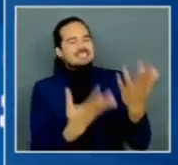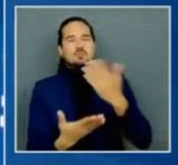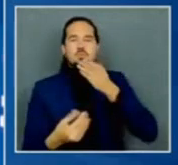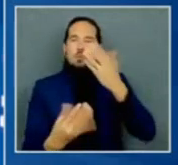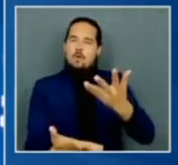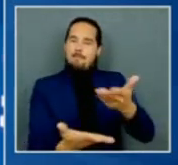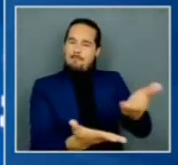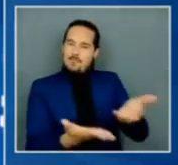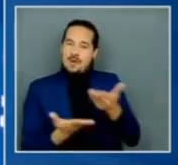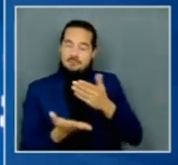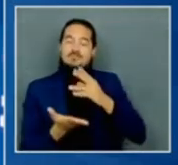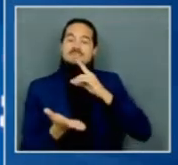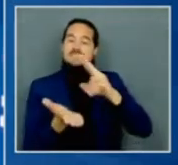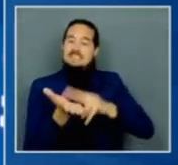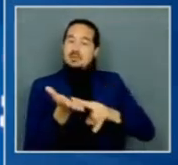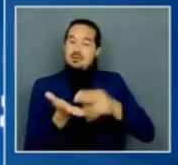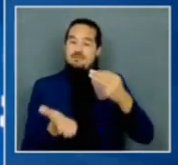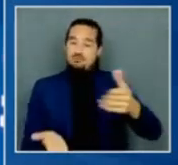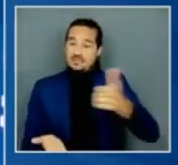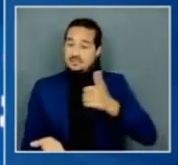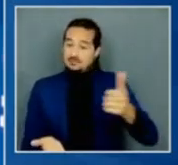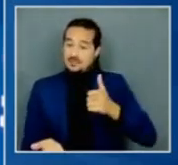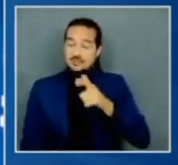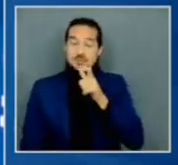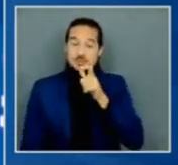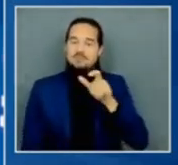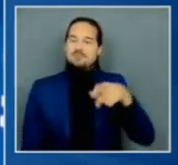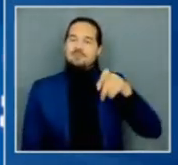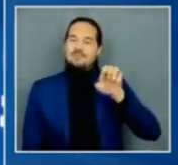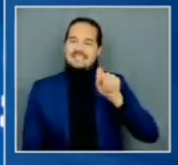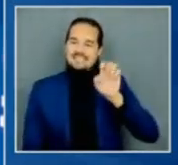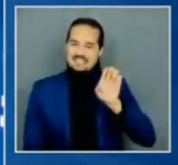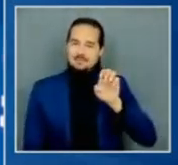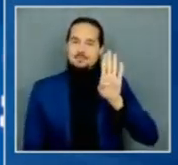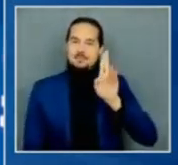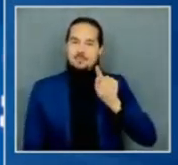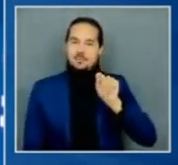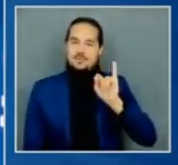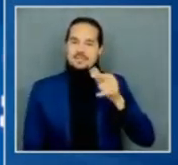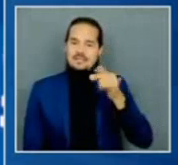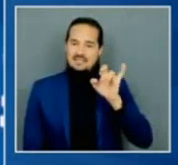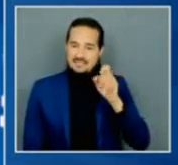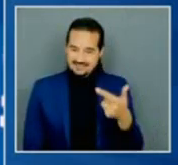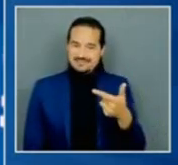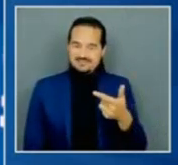please welcome the next Secretary of Transportation, Pete Buttigieg.